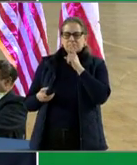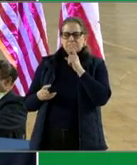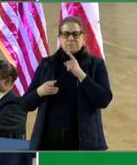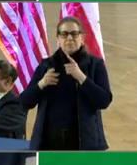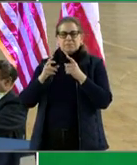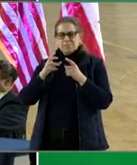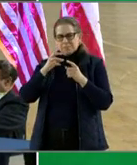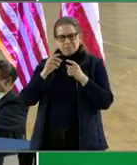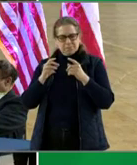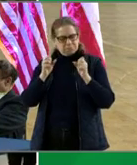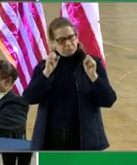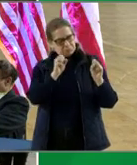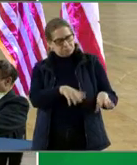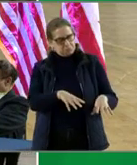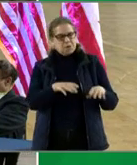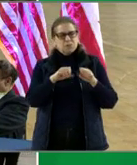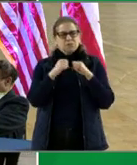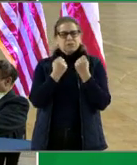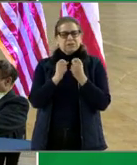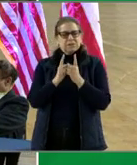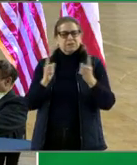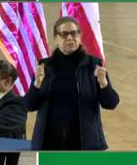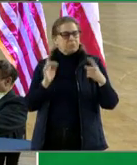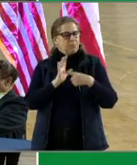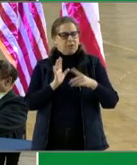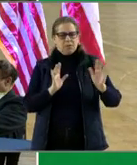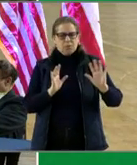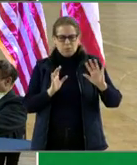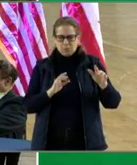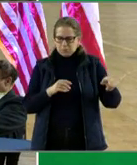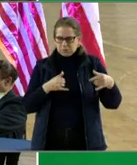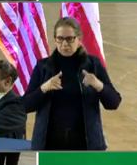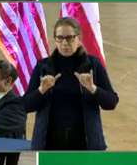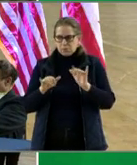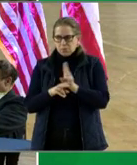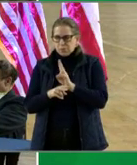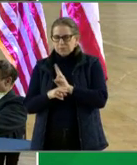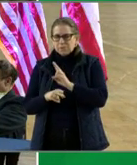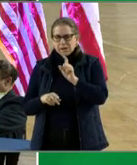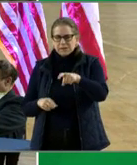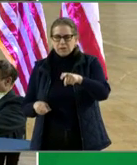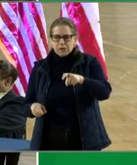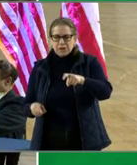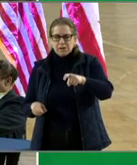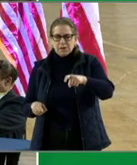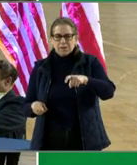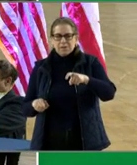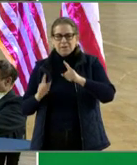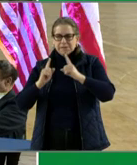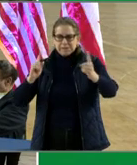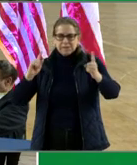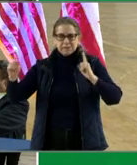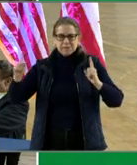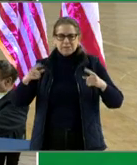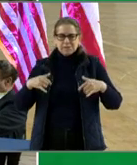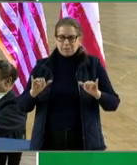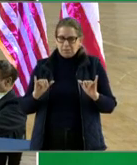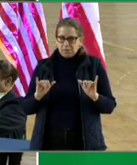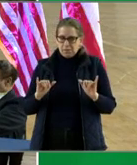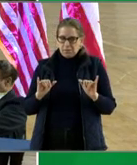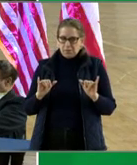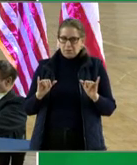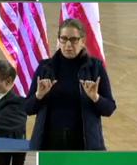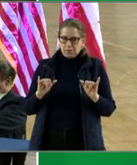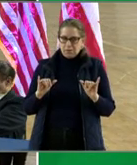distancing, and it does not overestimate the impact of social distancing from most data scientists and